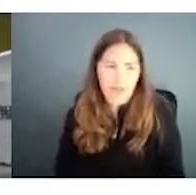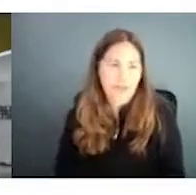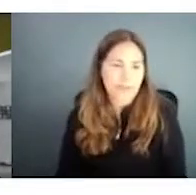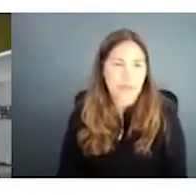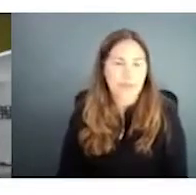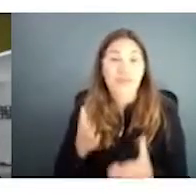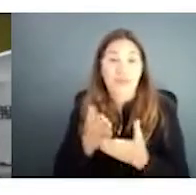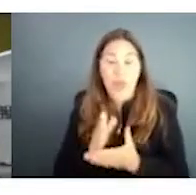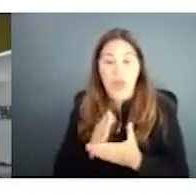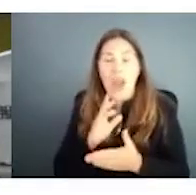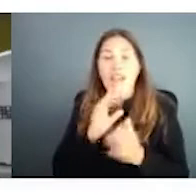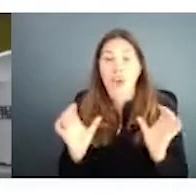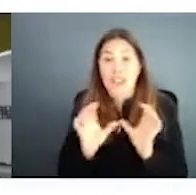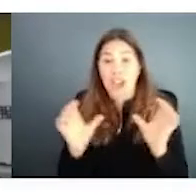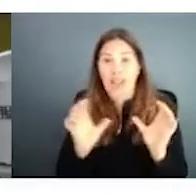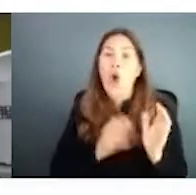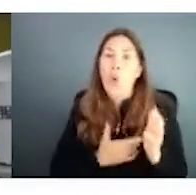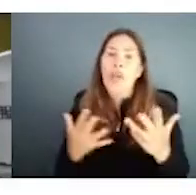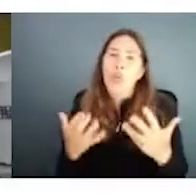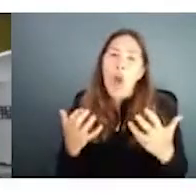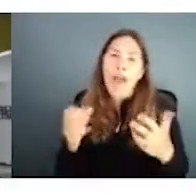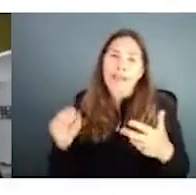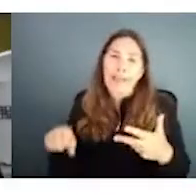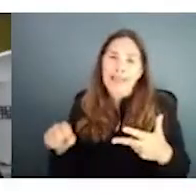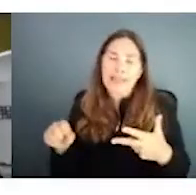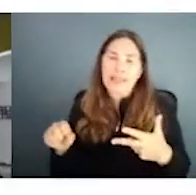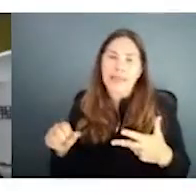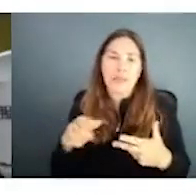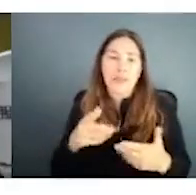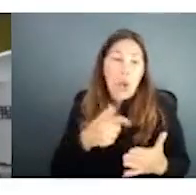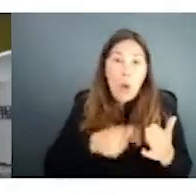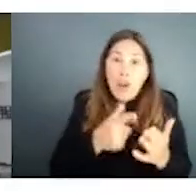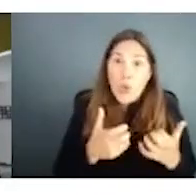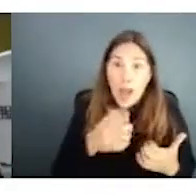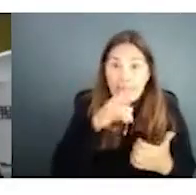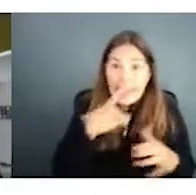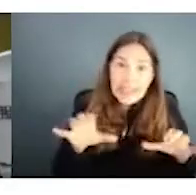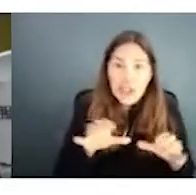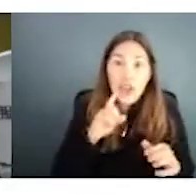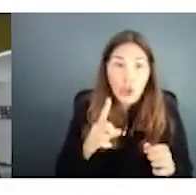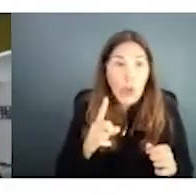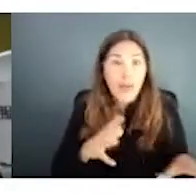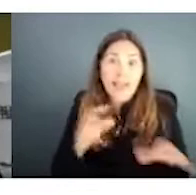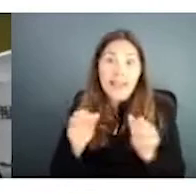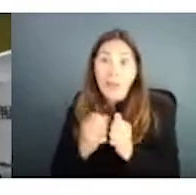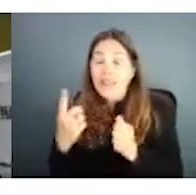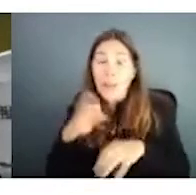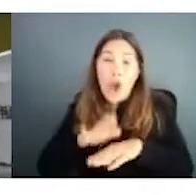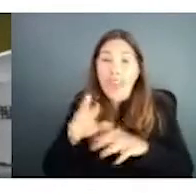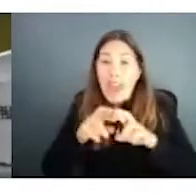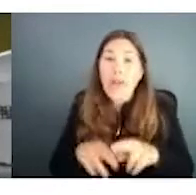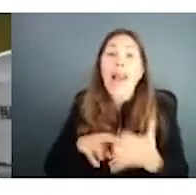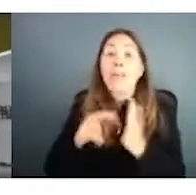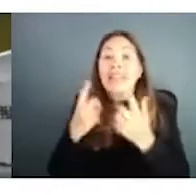All right, so certifications, we certainly want those. What do you want the kid to do? You want them to walk out with something on their resume that says they've achieved